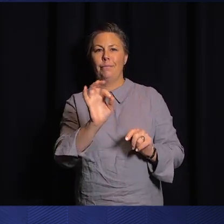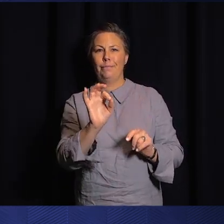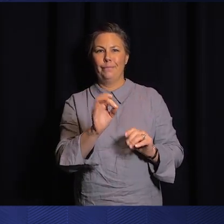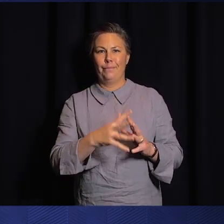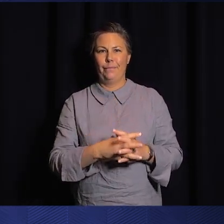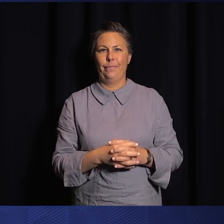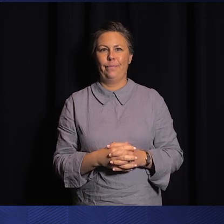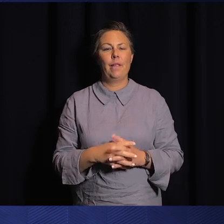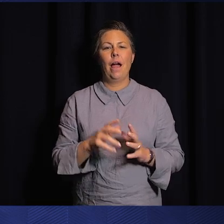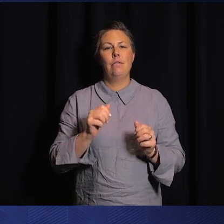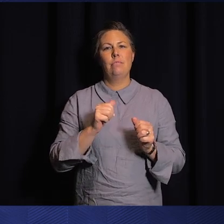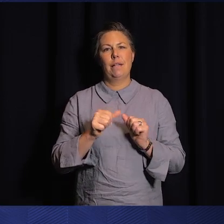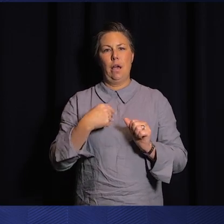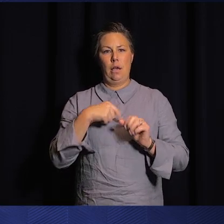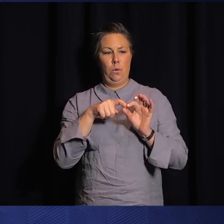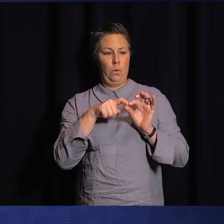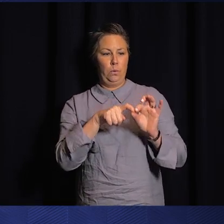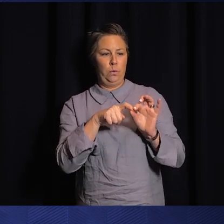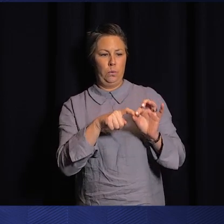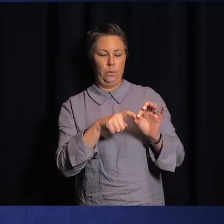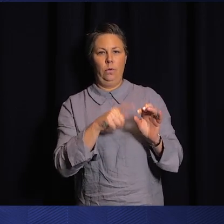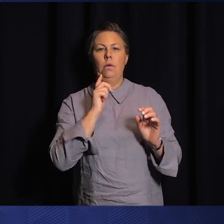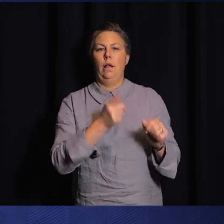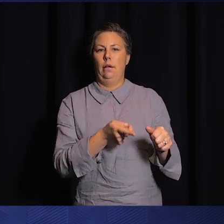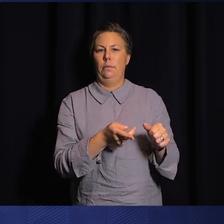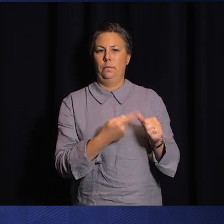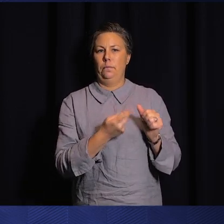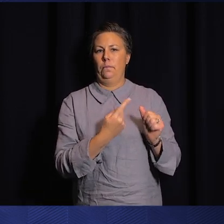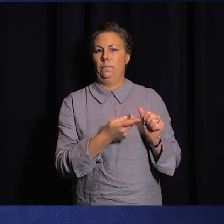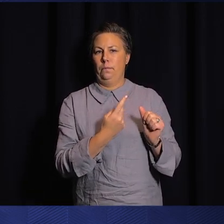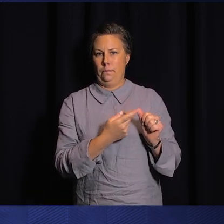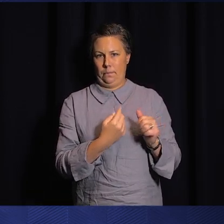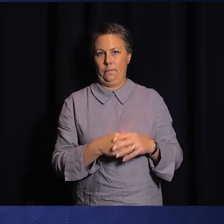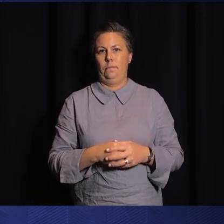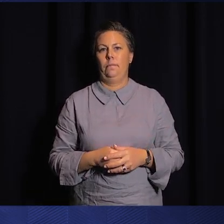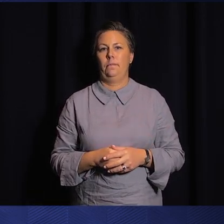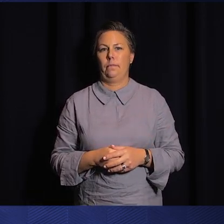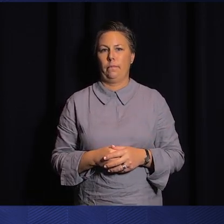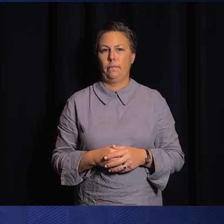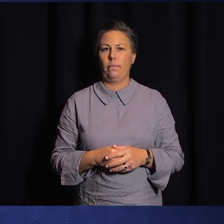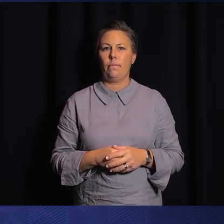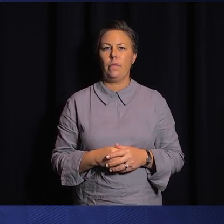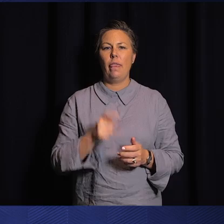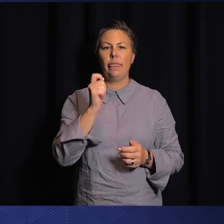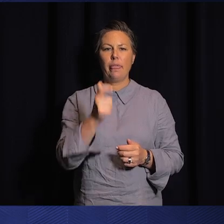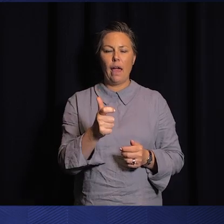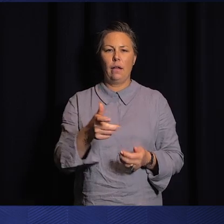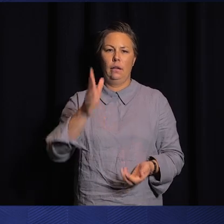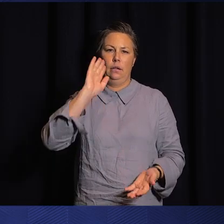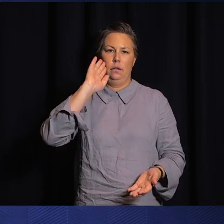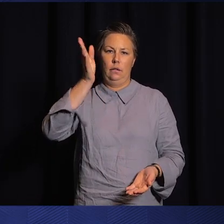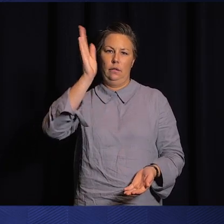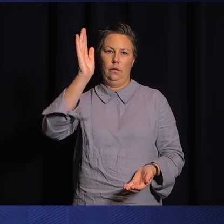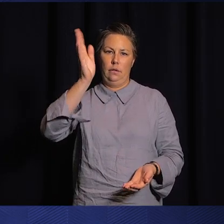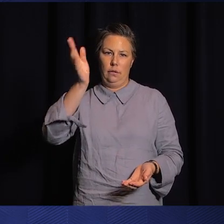I will be asking a few questions to Ms. Garibiti, and we'll hear a bit about the